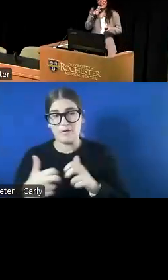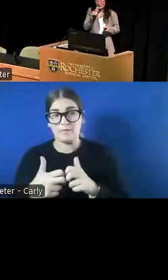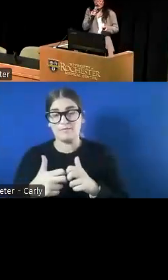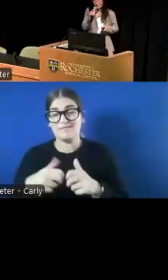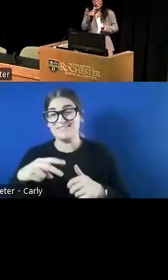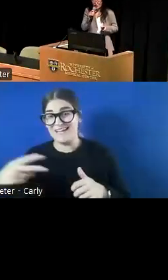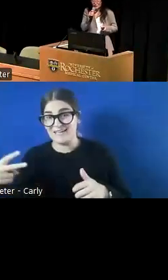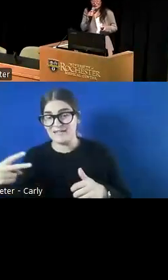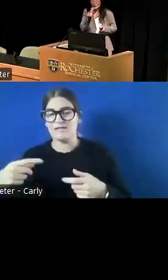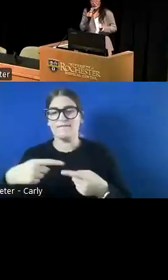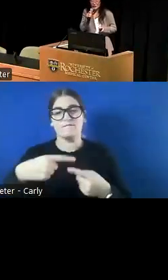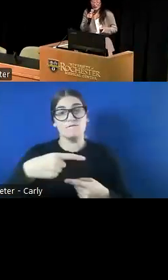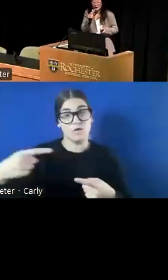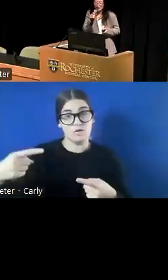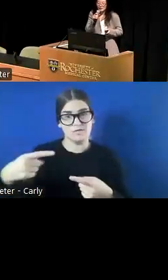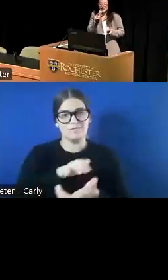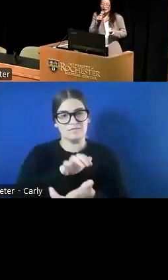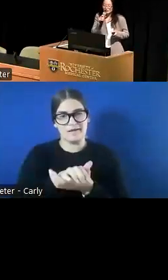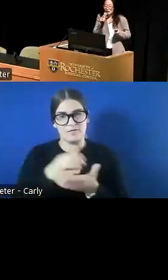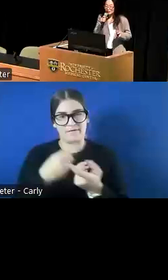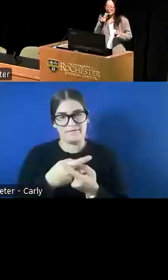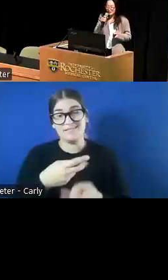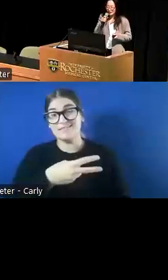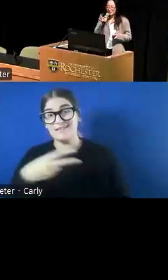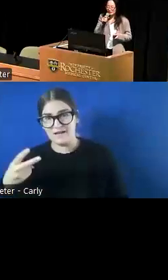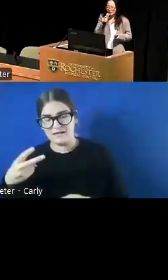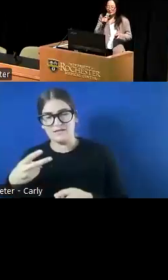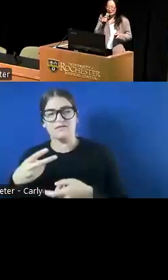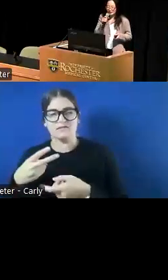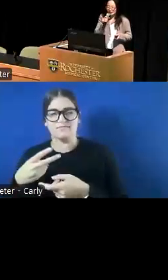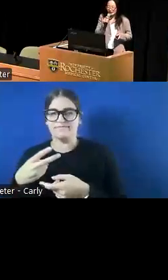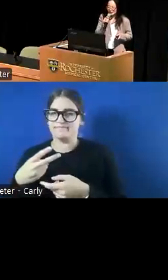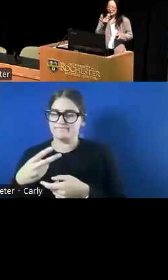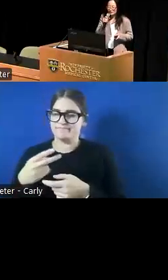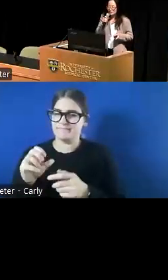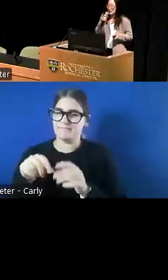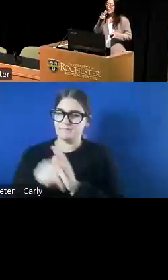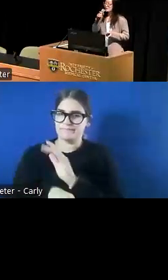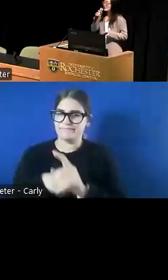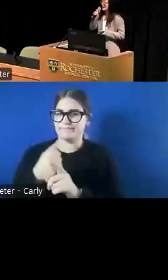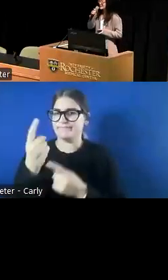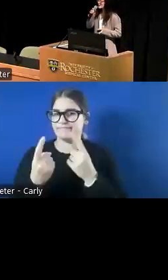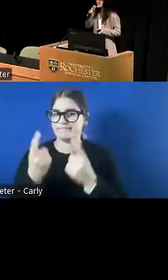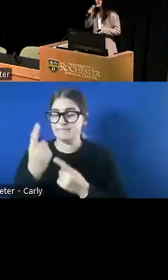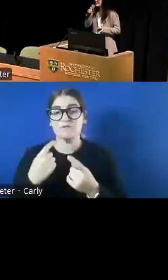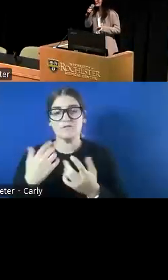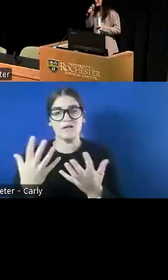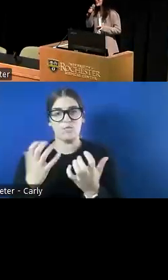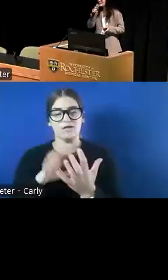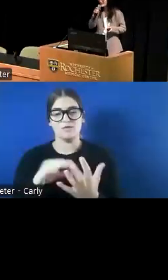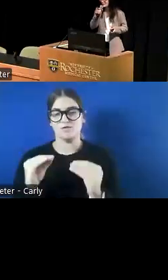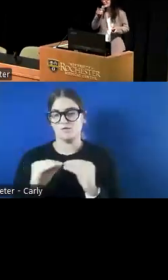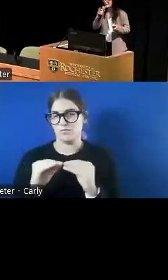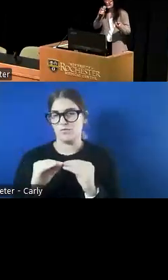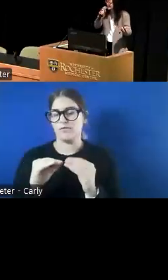to marital conflicts. And they talk about their desire to learn their counseling skills. And so thanks to the pilot